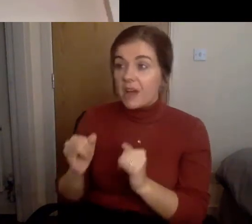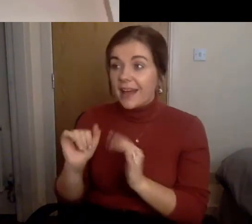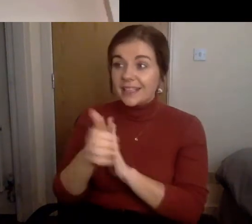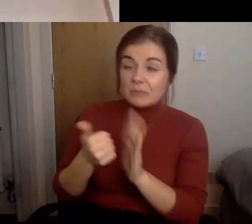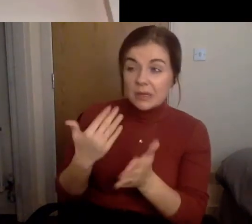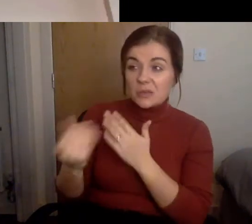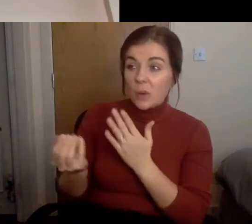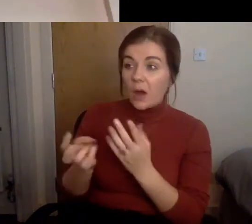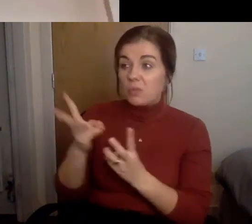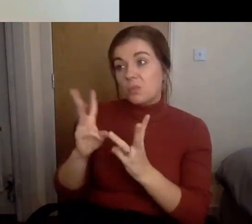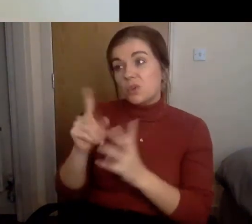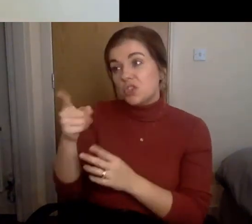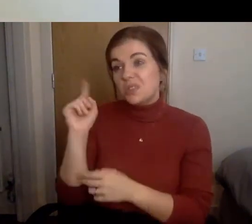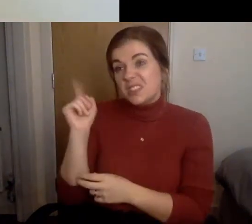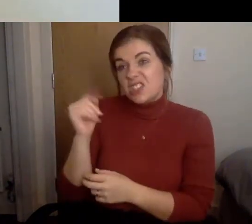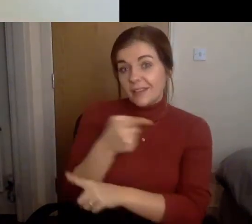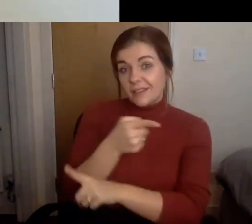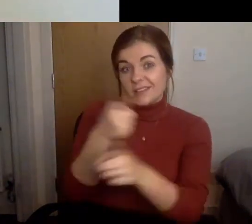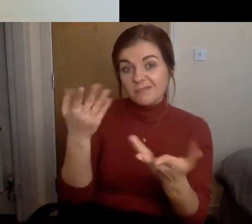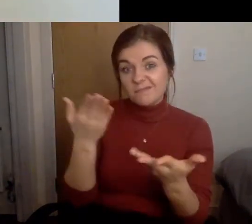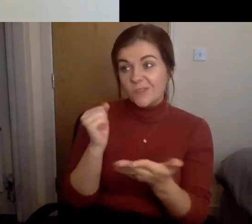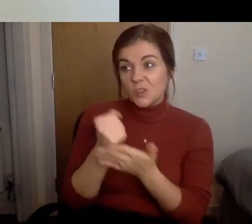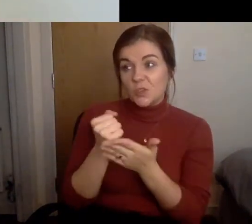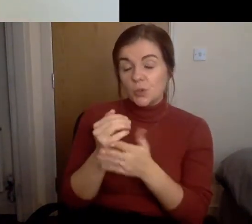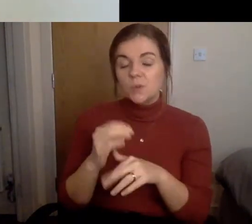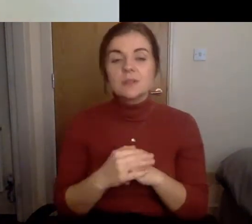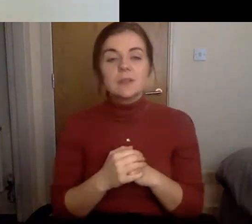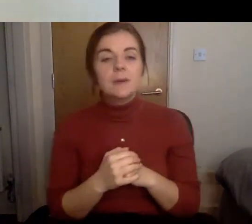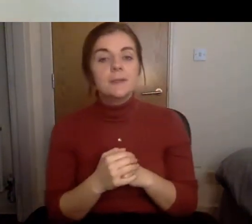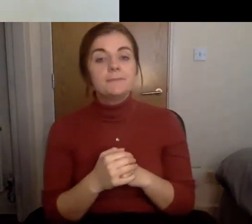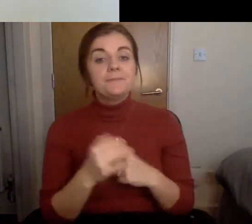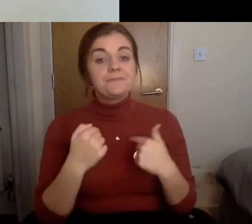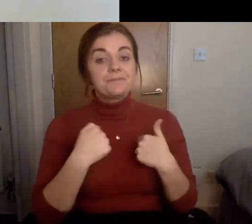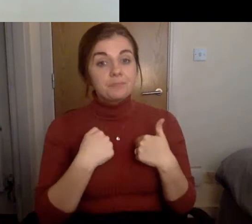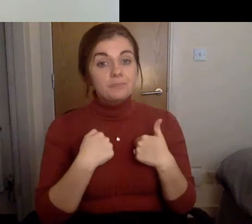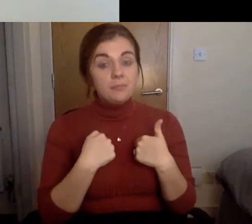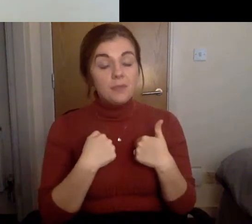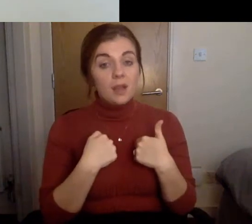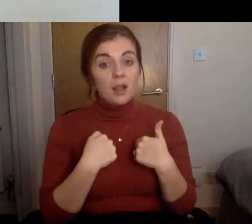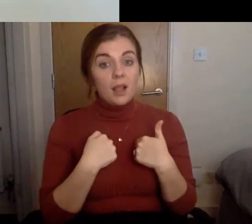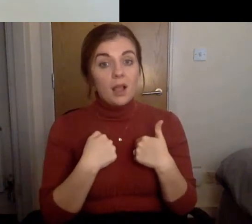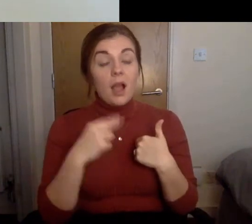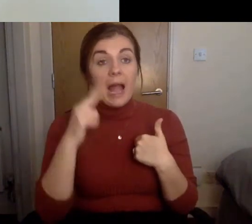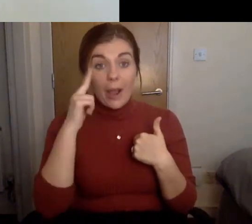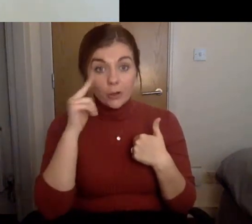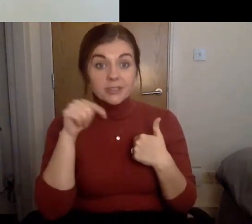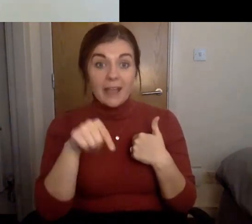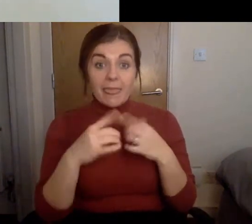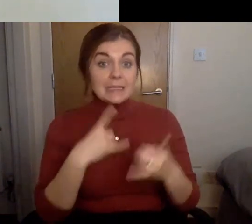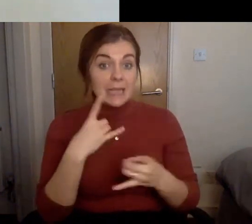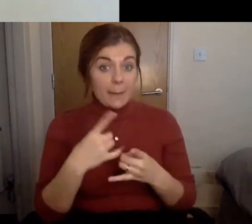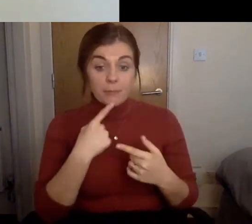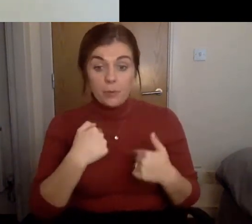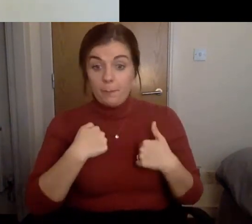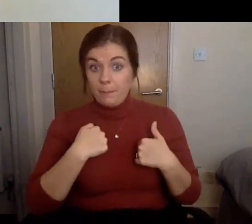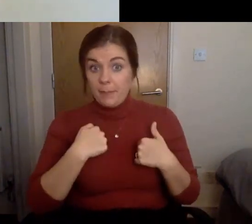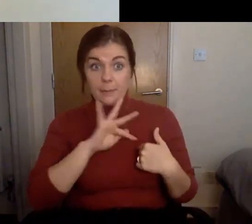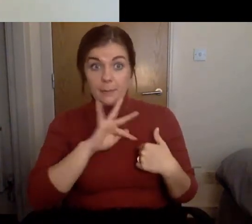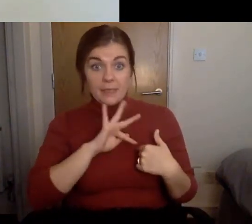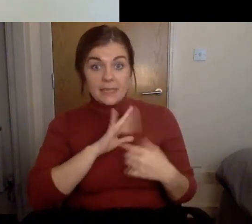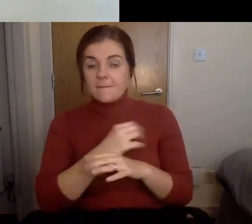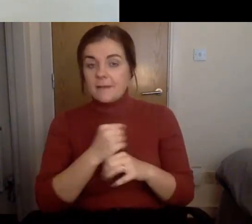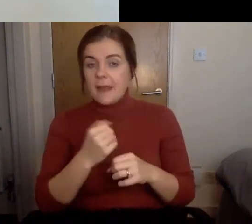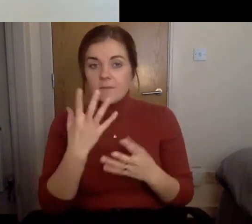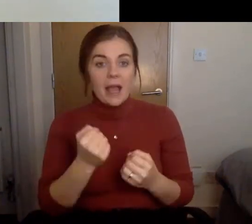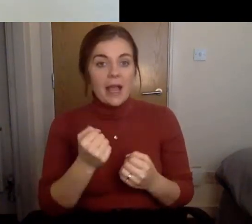suggest? So I've never had a child, and I understand this happens. I just personally have never had a parent or